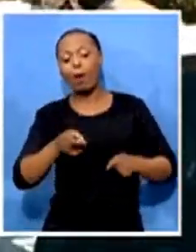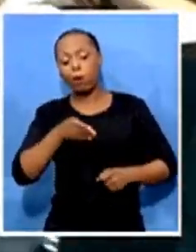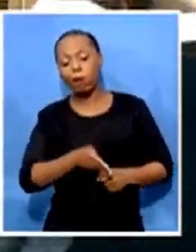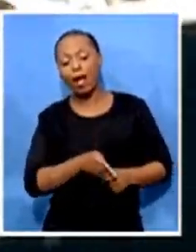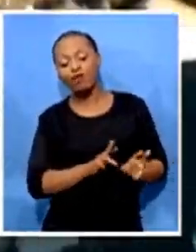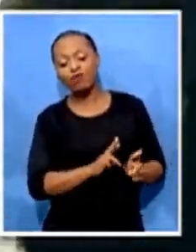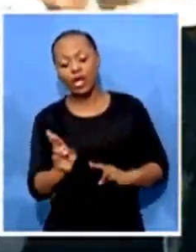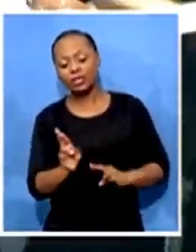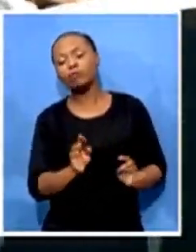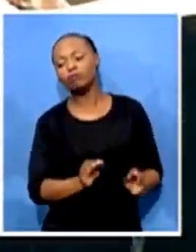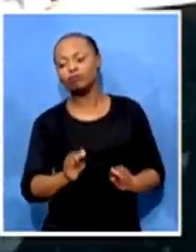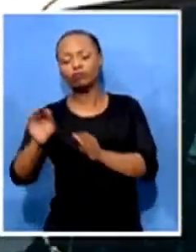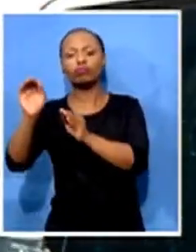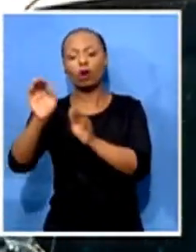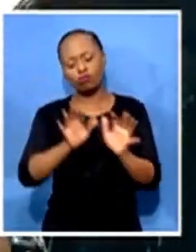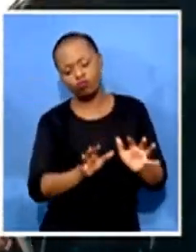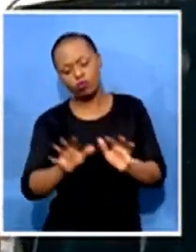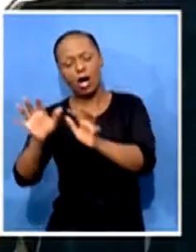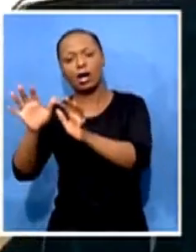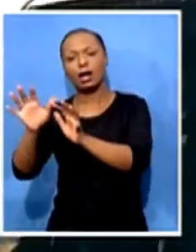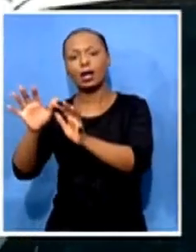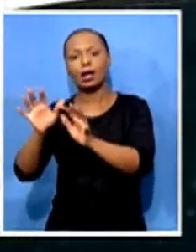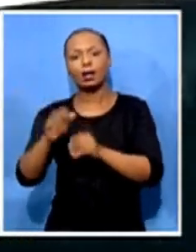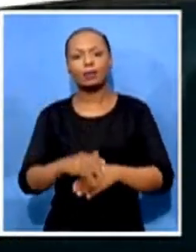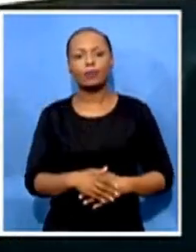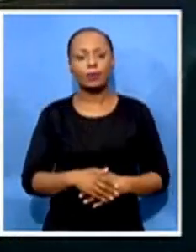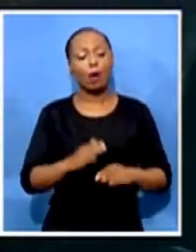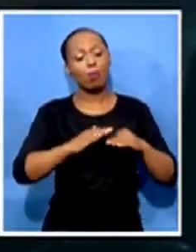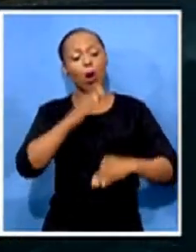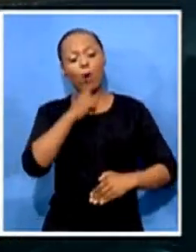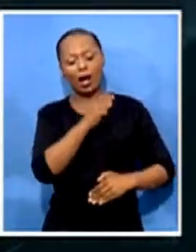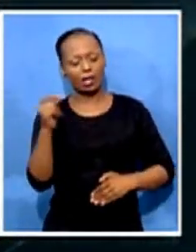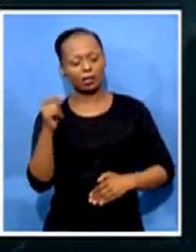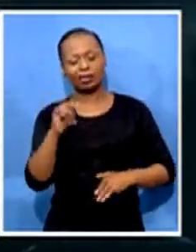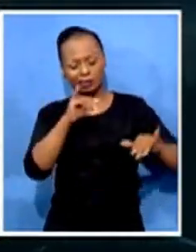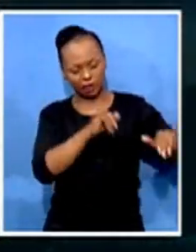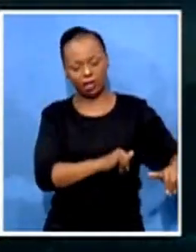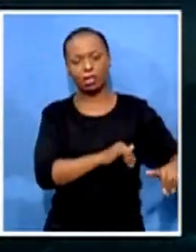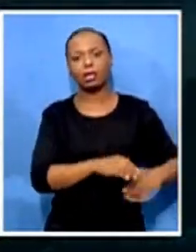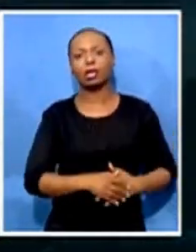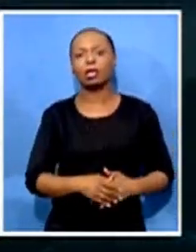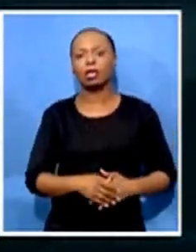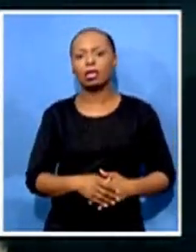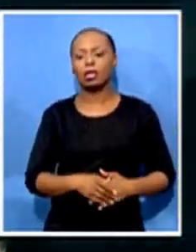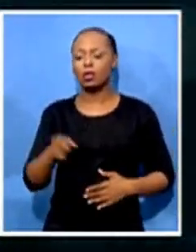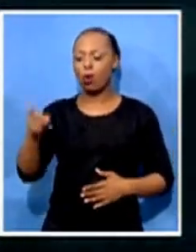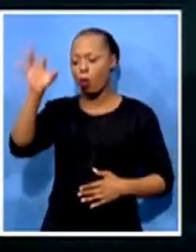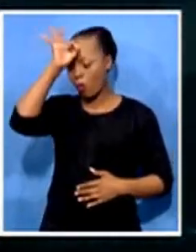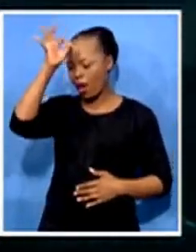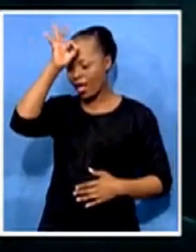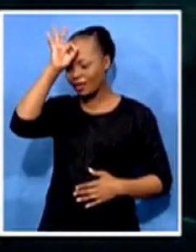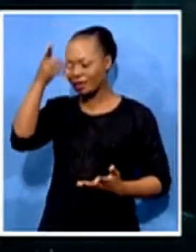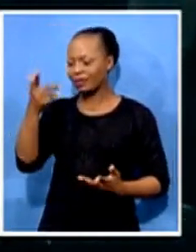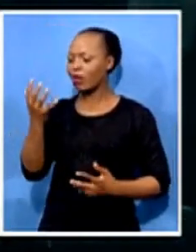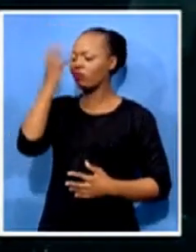anything over that remains. Think of what you said, because we're trying to manage the situation here. Yes, that sir. Your guys have already provoked us. No, which sir. Was unnecessary, because on the same thing that you're talking about.